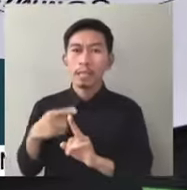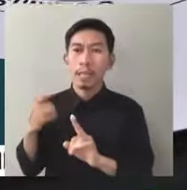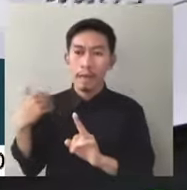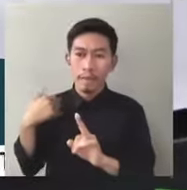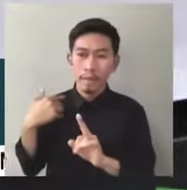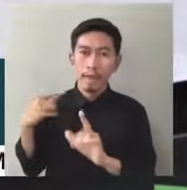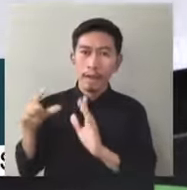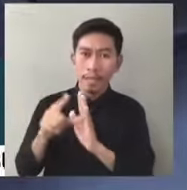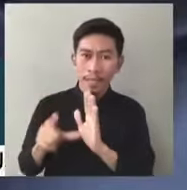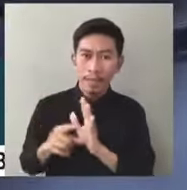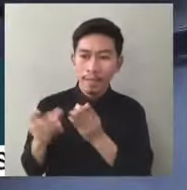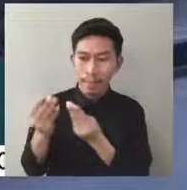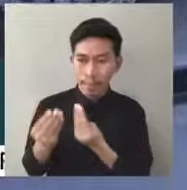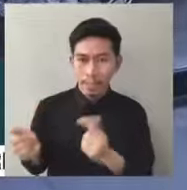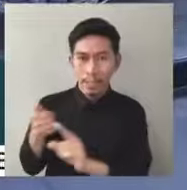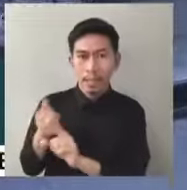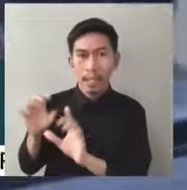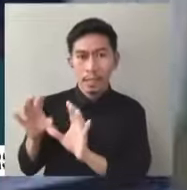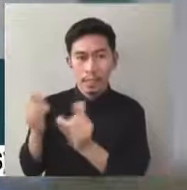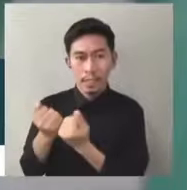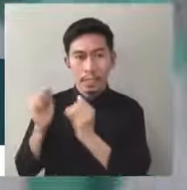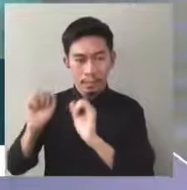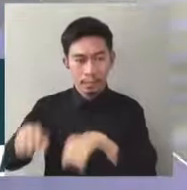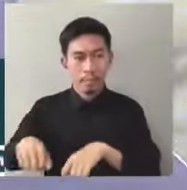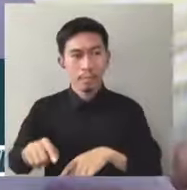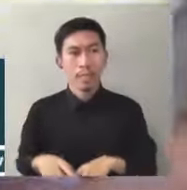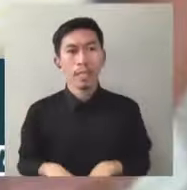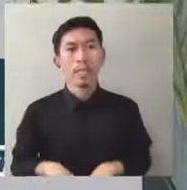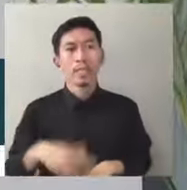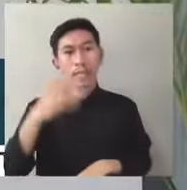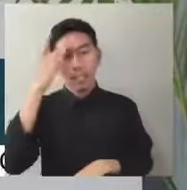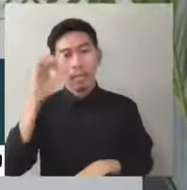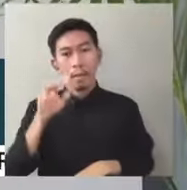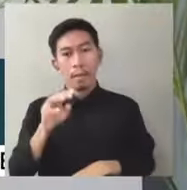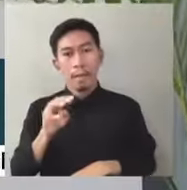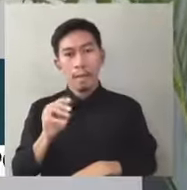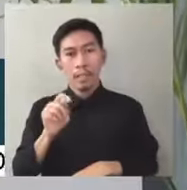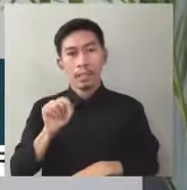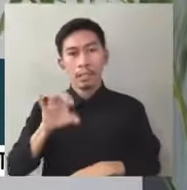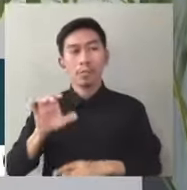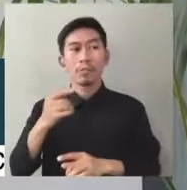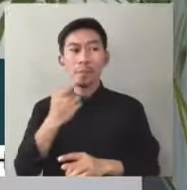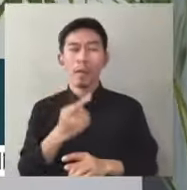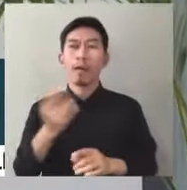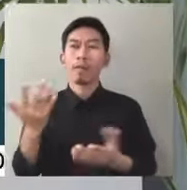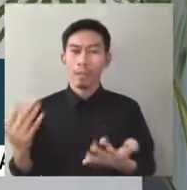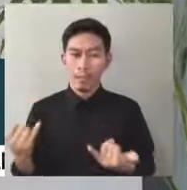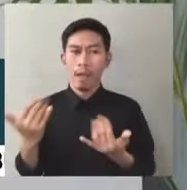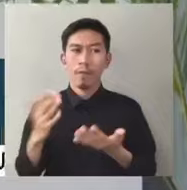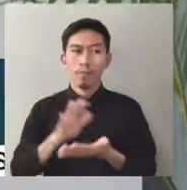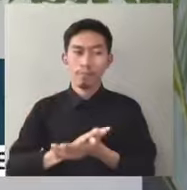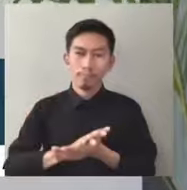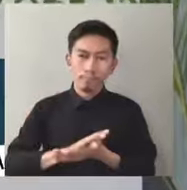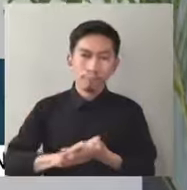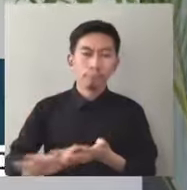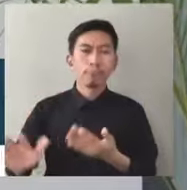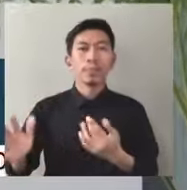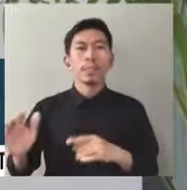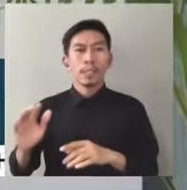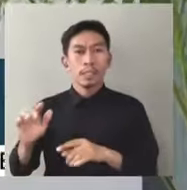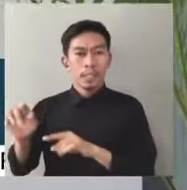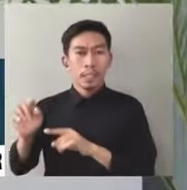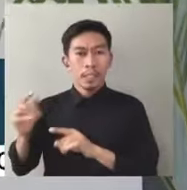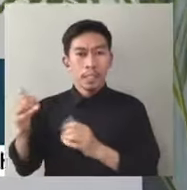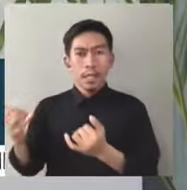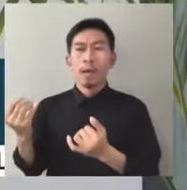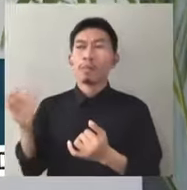a statement, Smartmatic said it was vindicated by the Supreme Court decision and it is ready to explore further opportunities to contribute